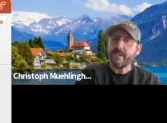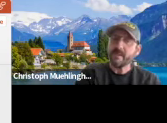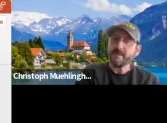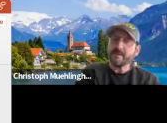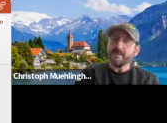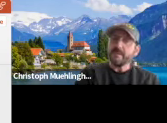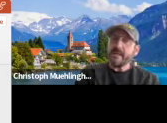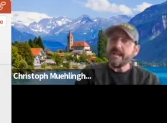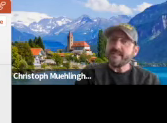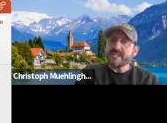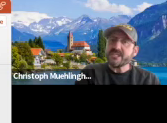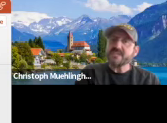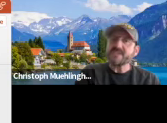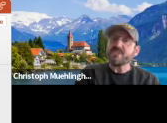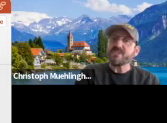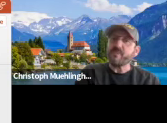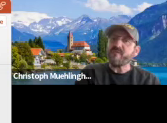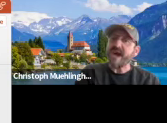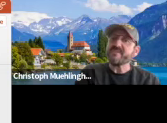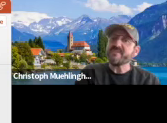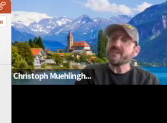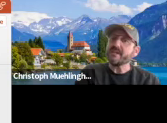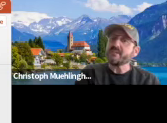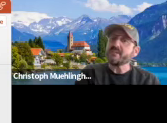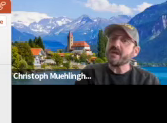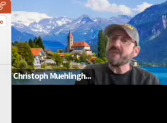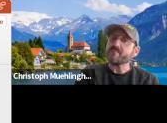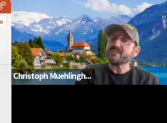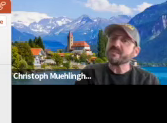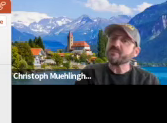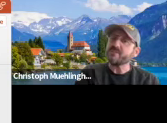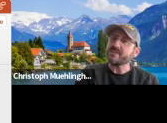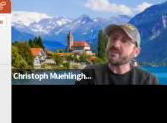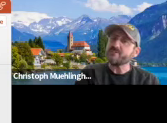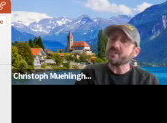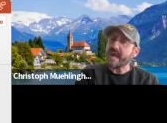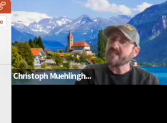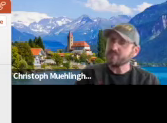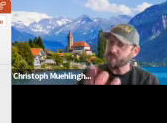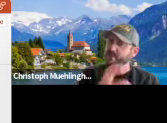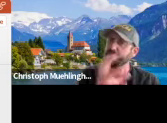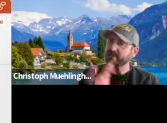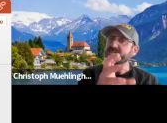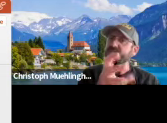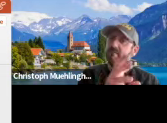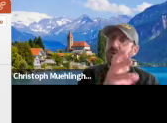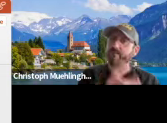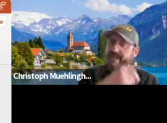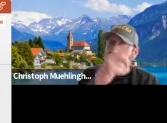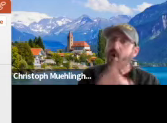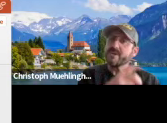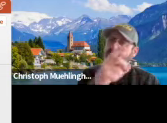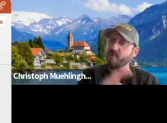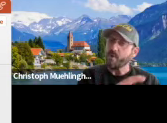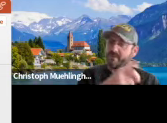milli. And then this here, this number 5 is the representation of that sodium potassium pump